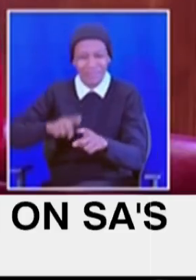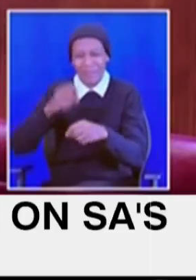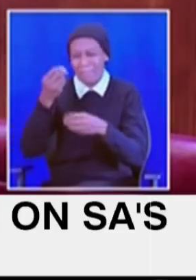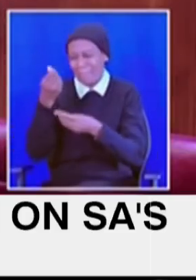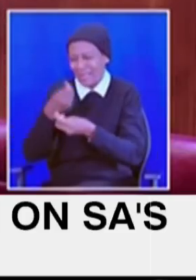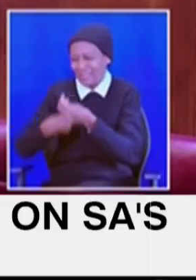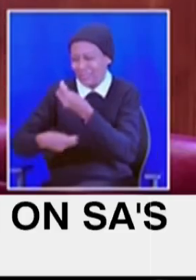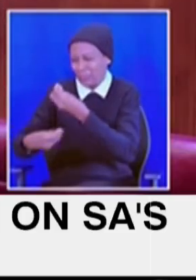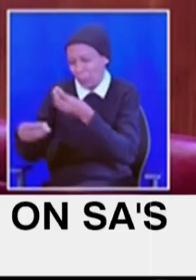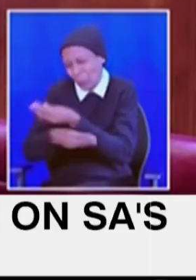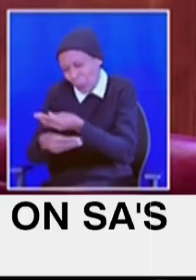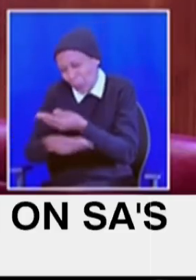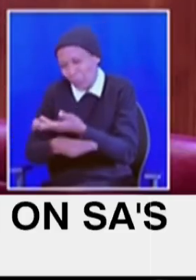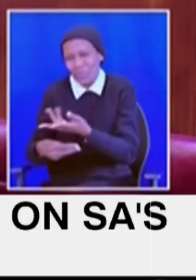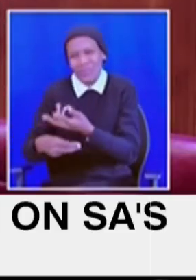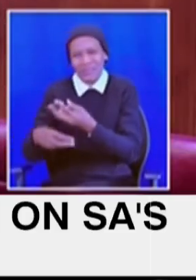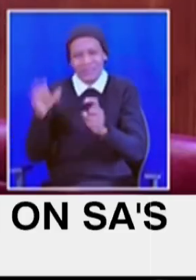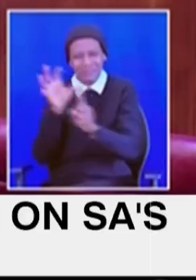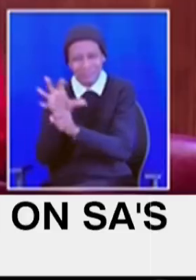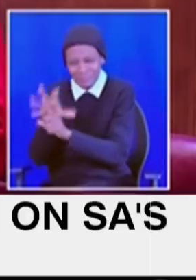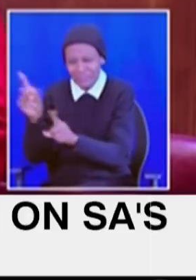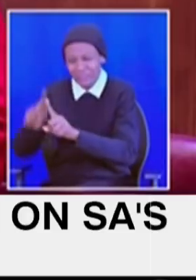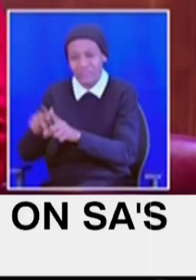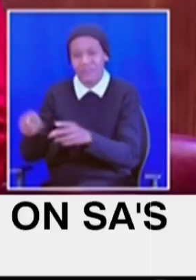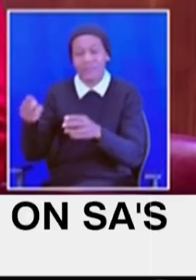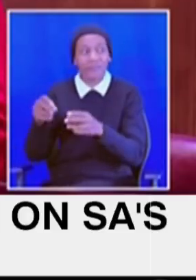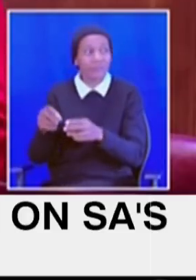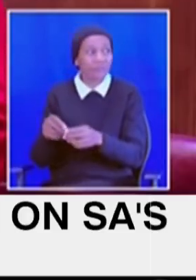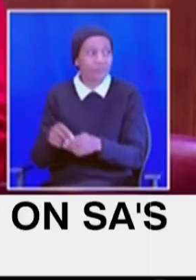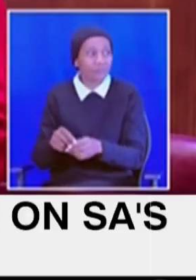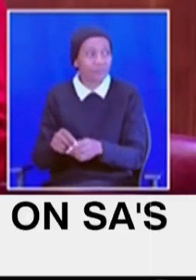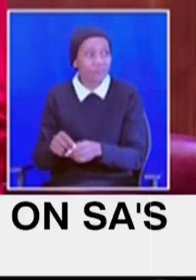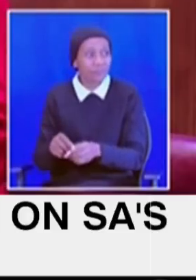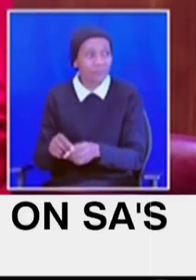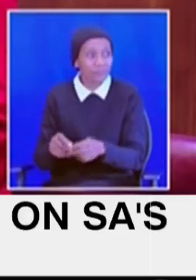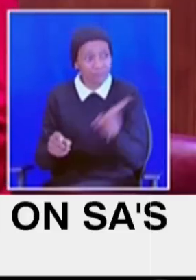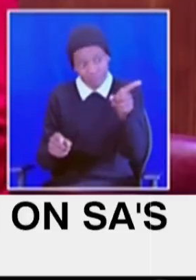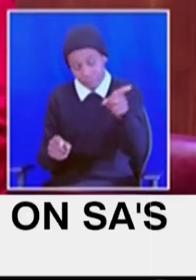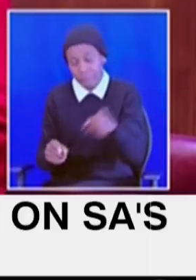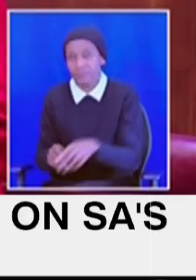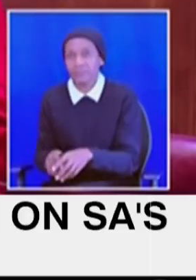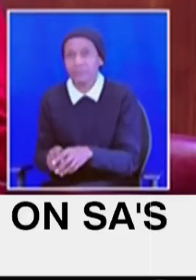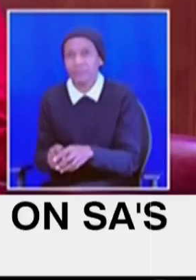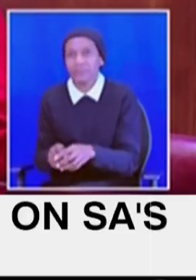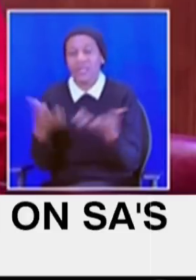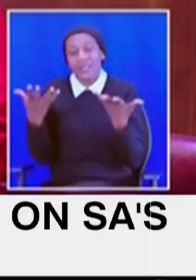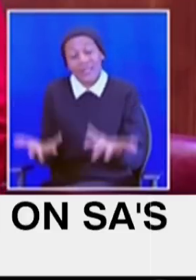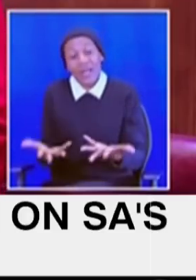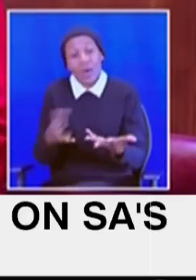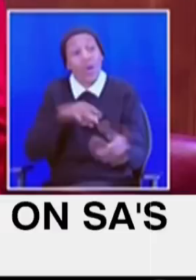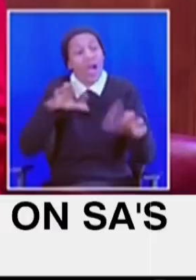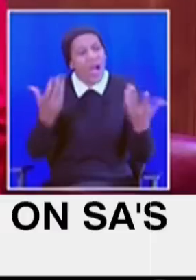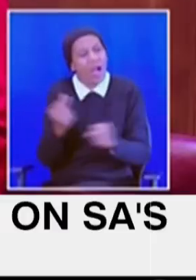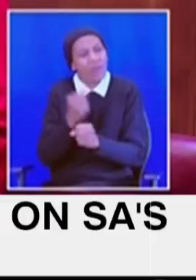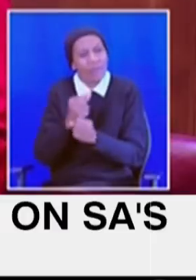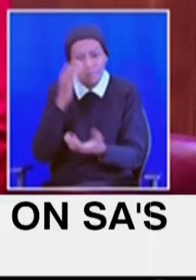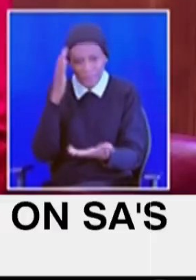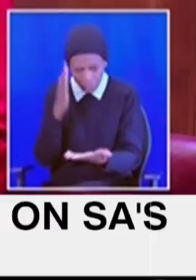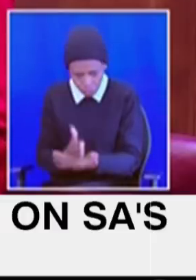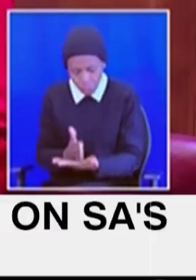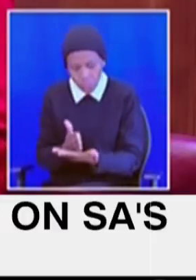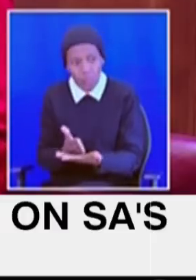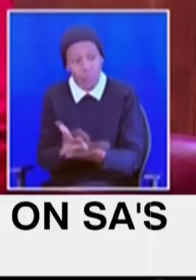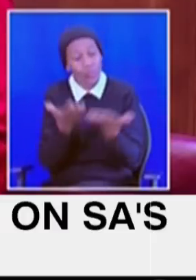laundering and terrorist financing. Which assurance can the Deputy President provide